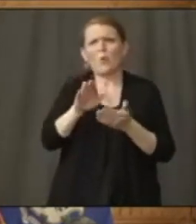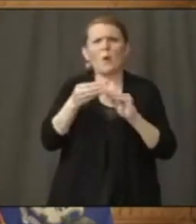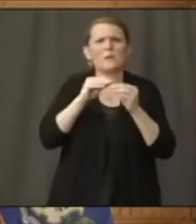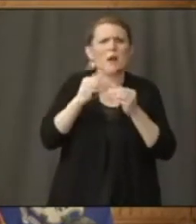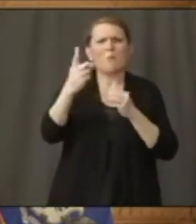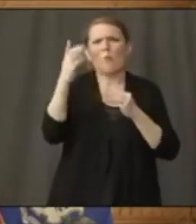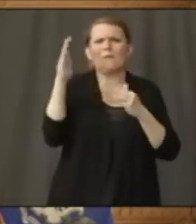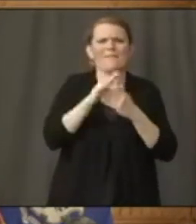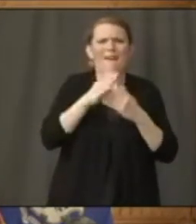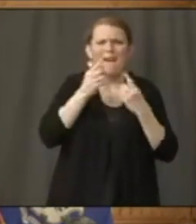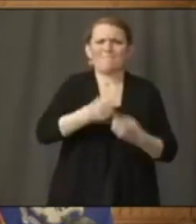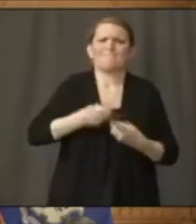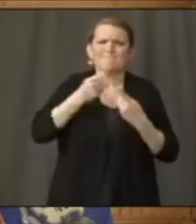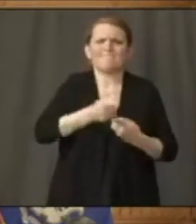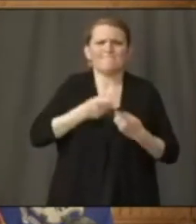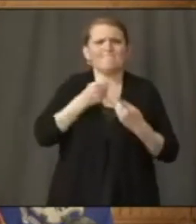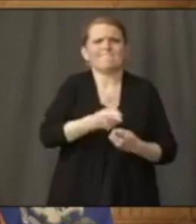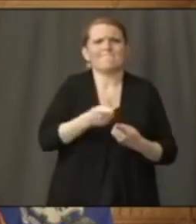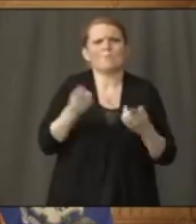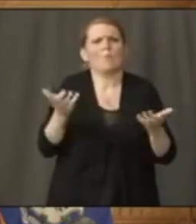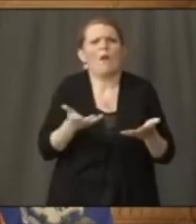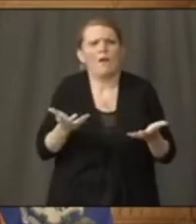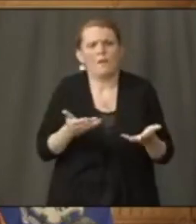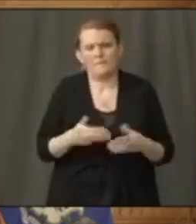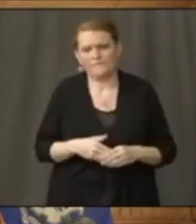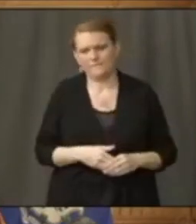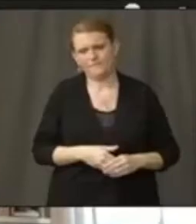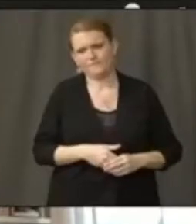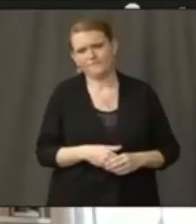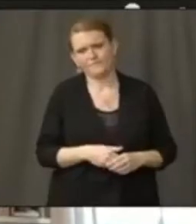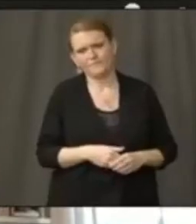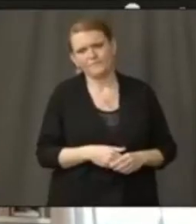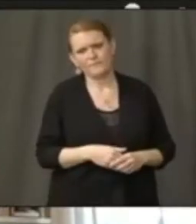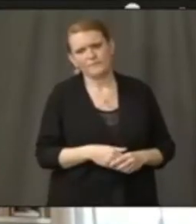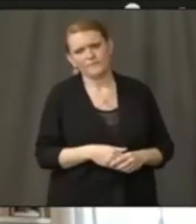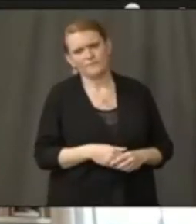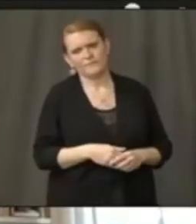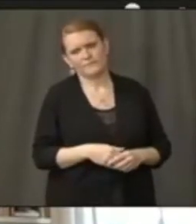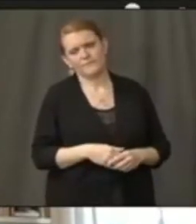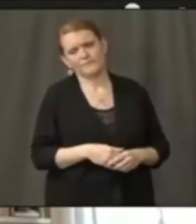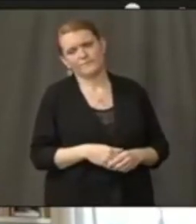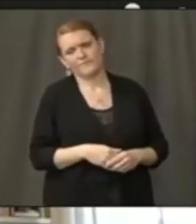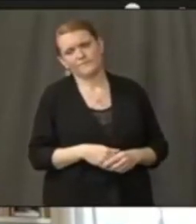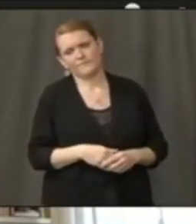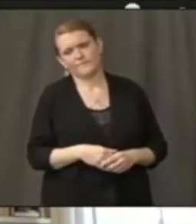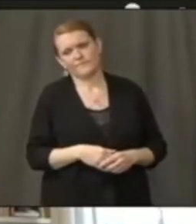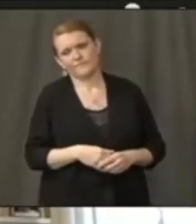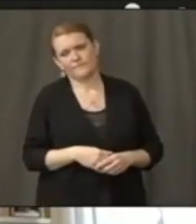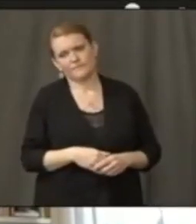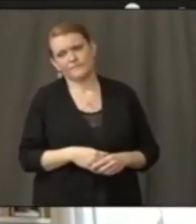Well, I think as I, you know, as I've said, most people are